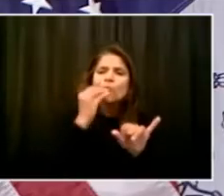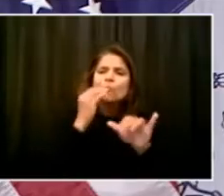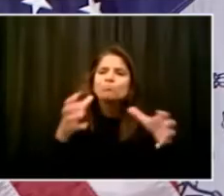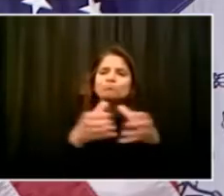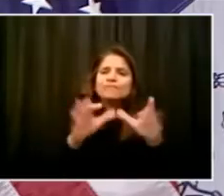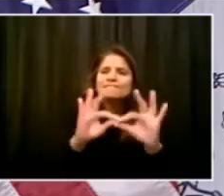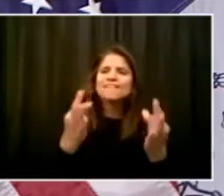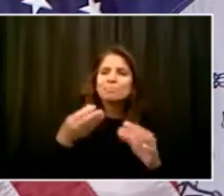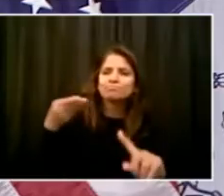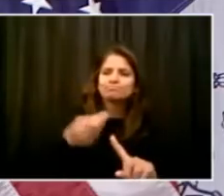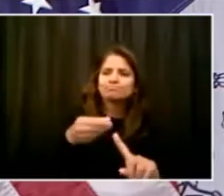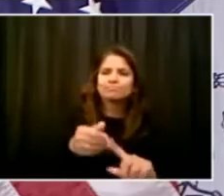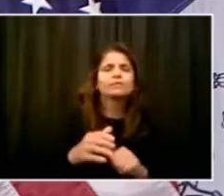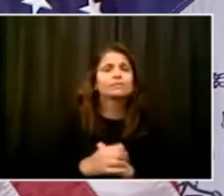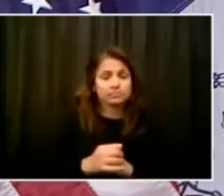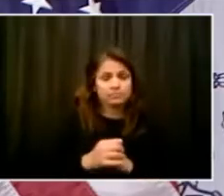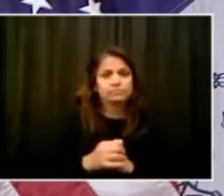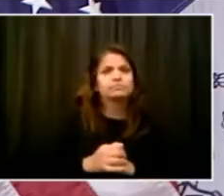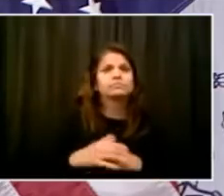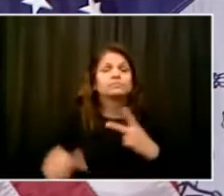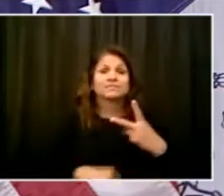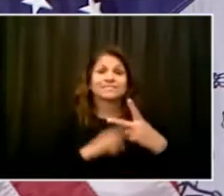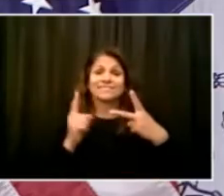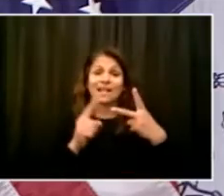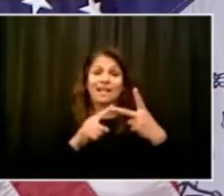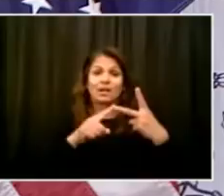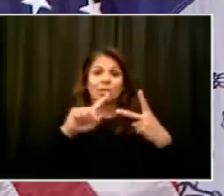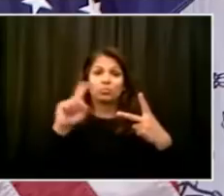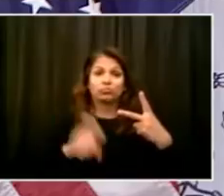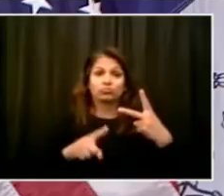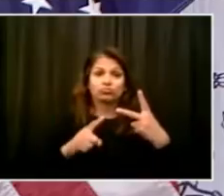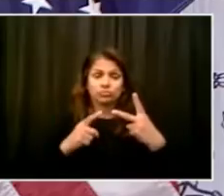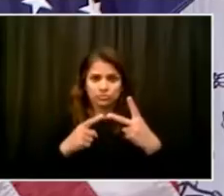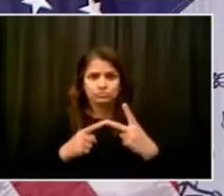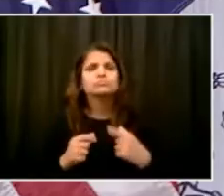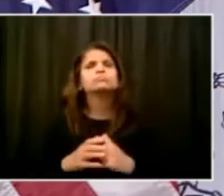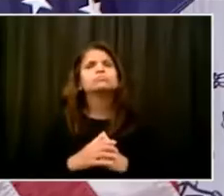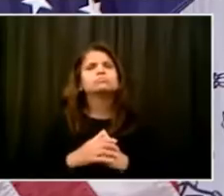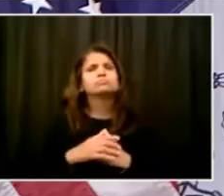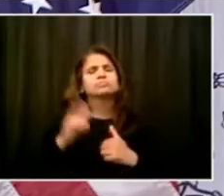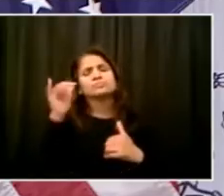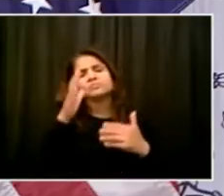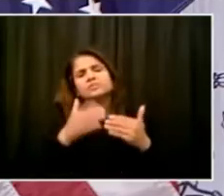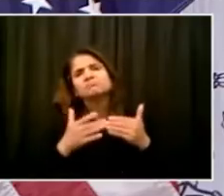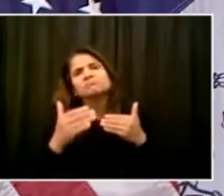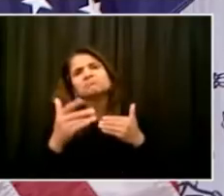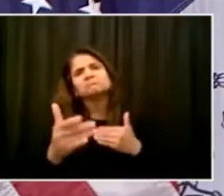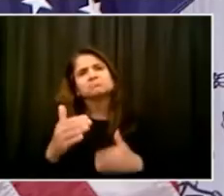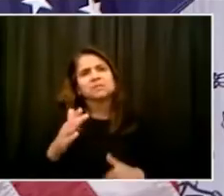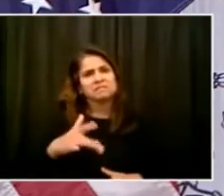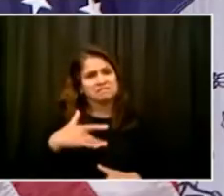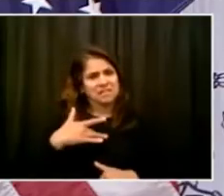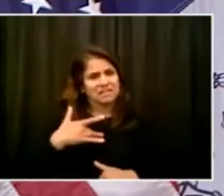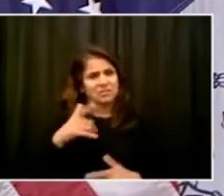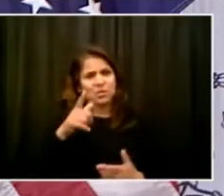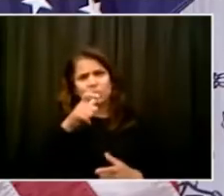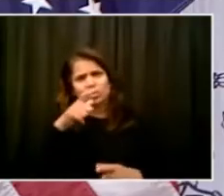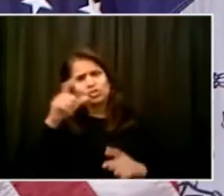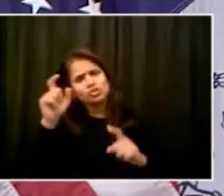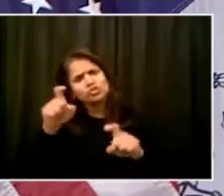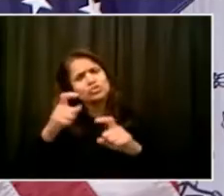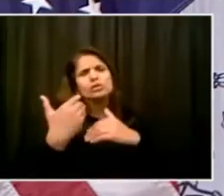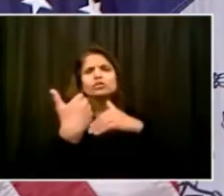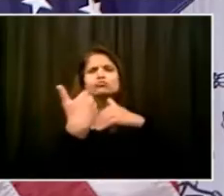we're in an absolutely unprecedented reality, and this pandemic went from 0 to 60 and hit